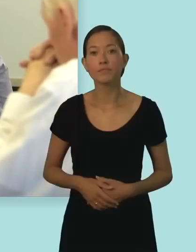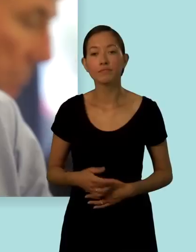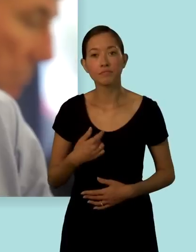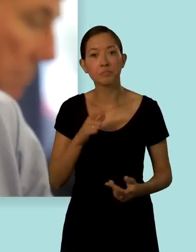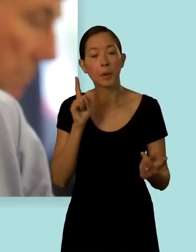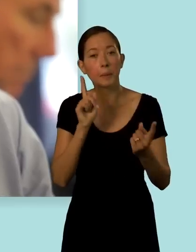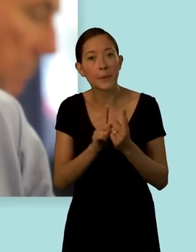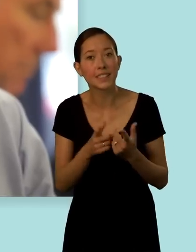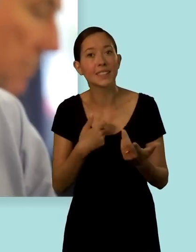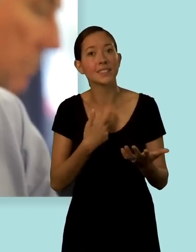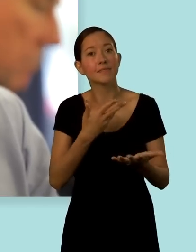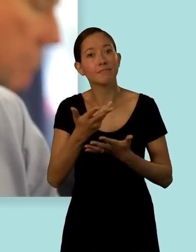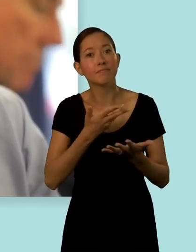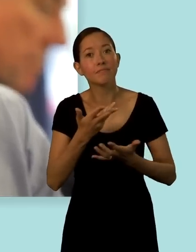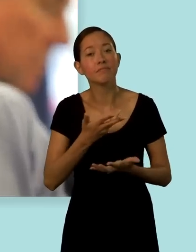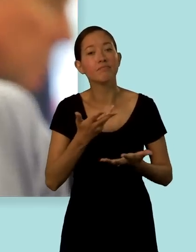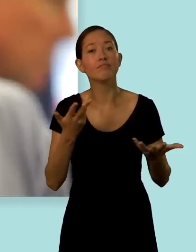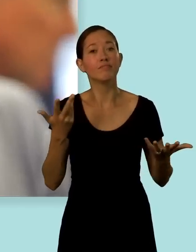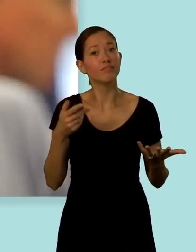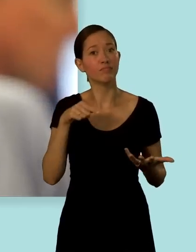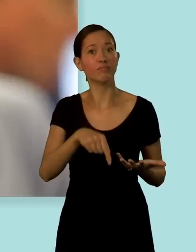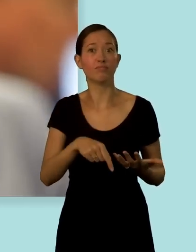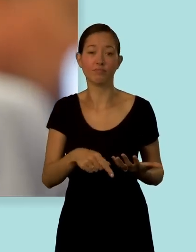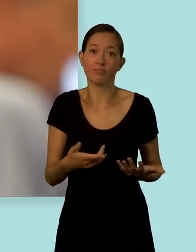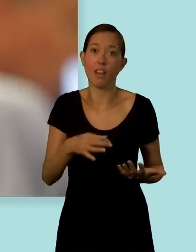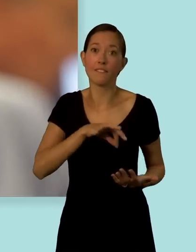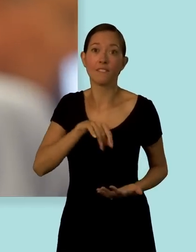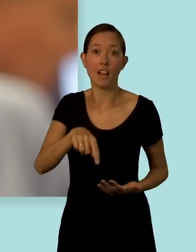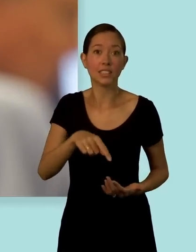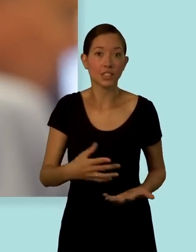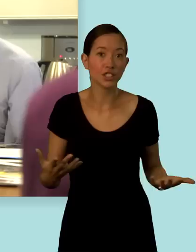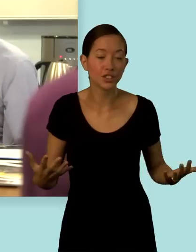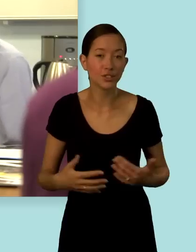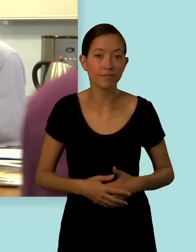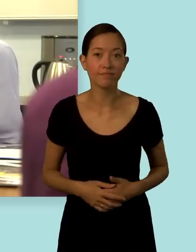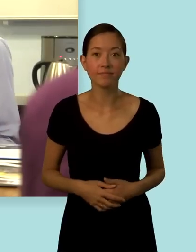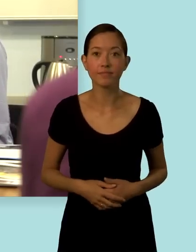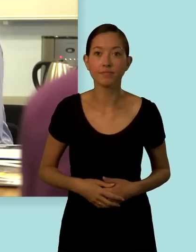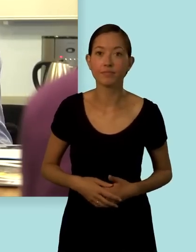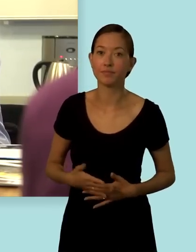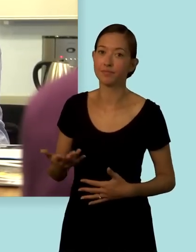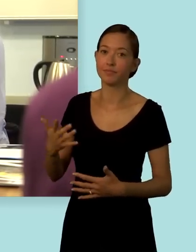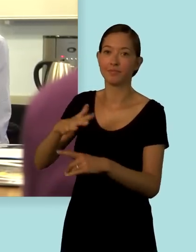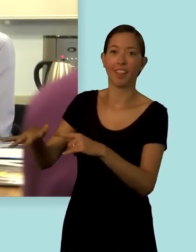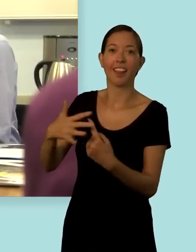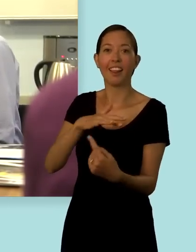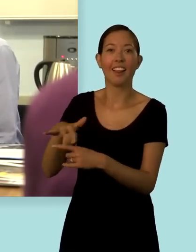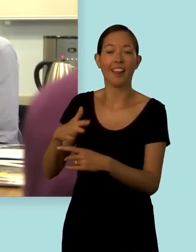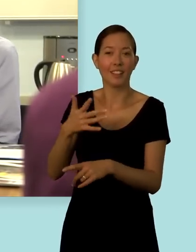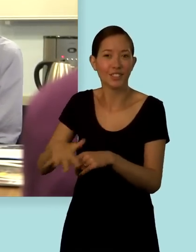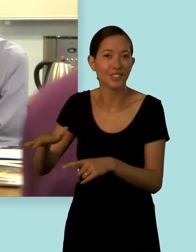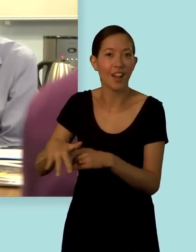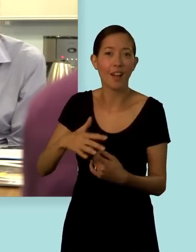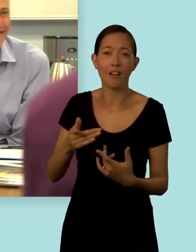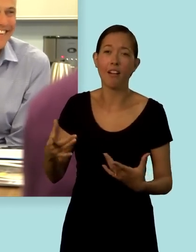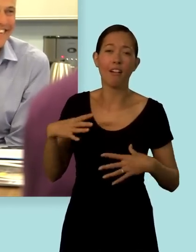We meet and we talk about it, and I suppose that itself is an advantage. They take the mickey out of each